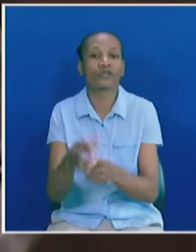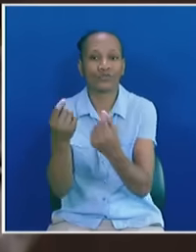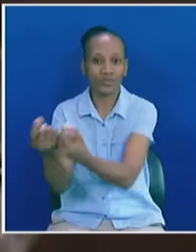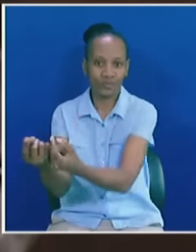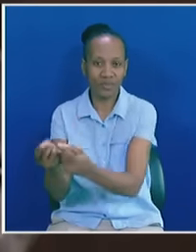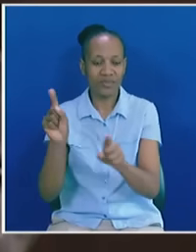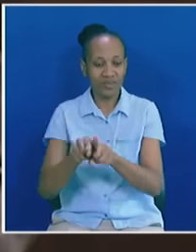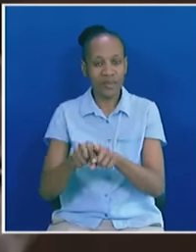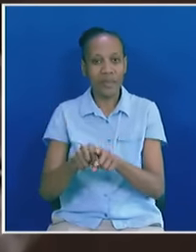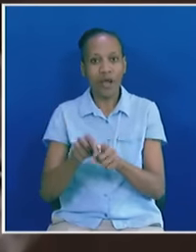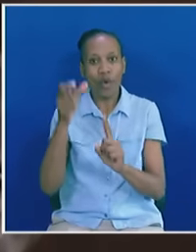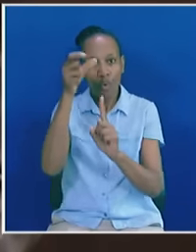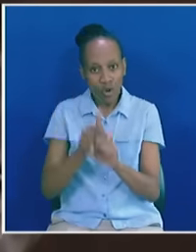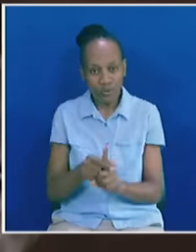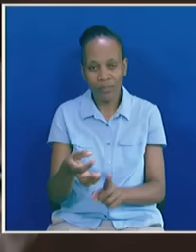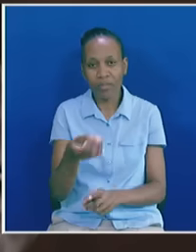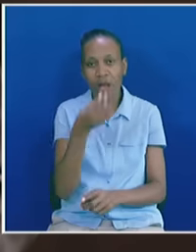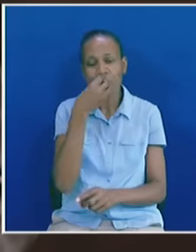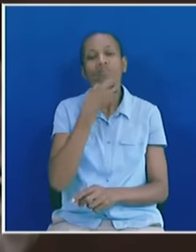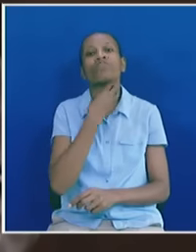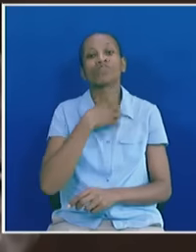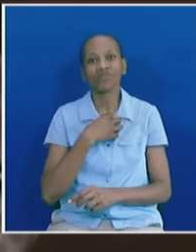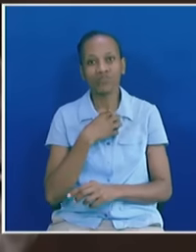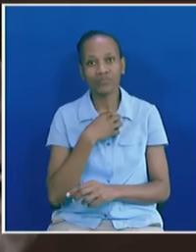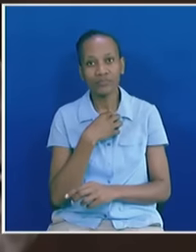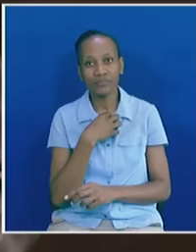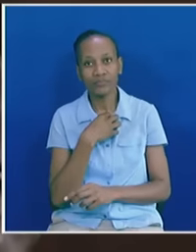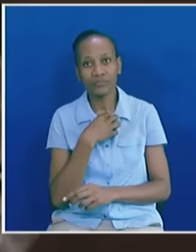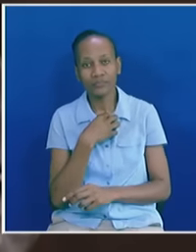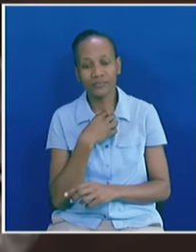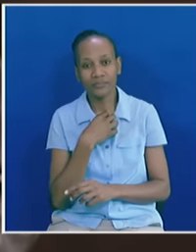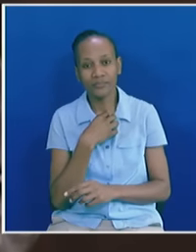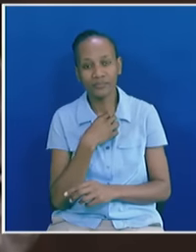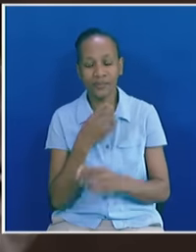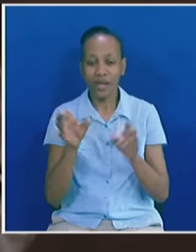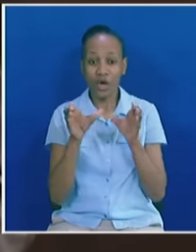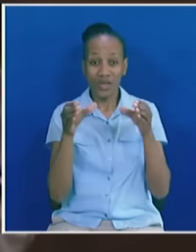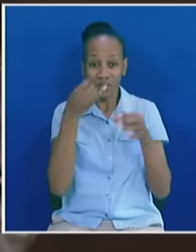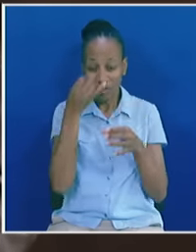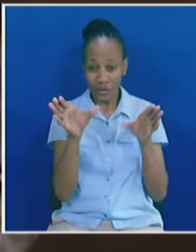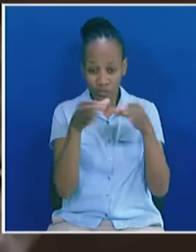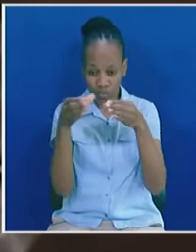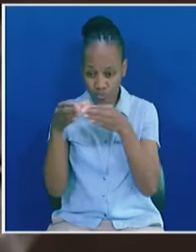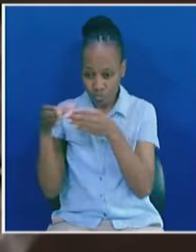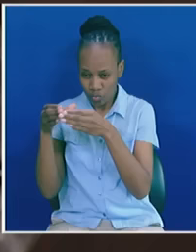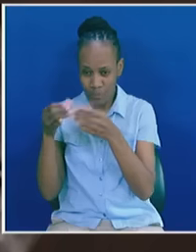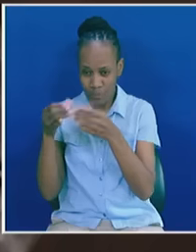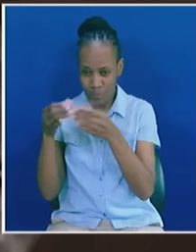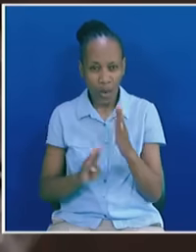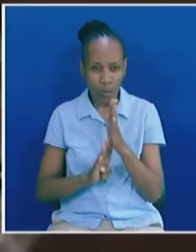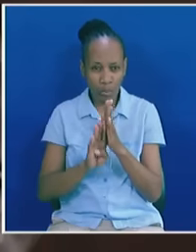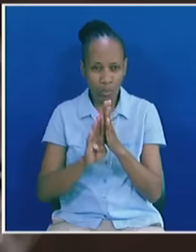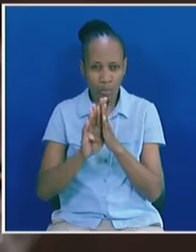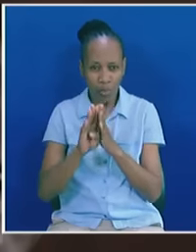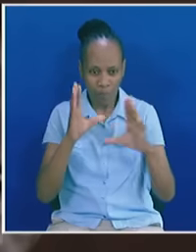of condoms filled with drugs. Drug syndicates are increasingly targeting